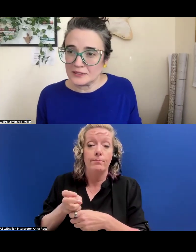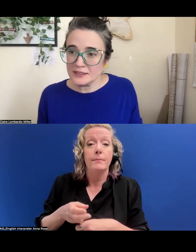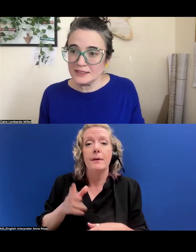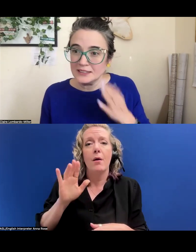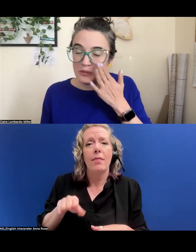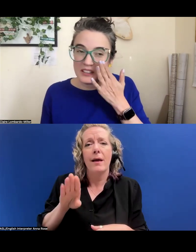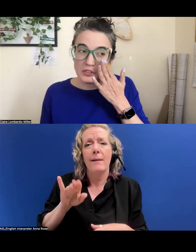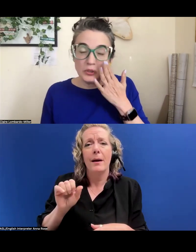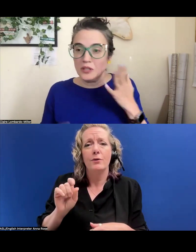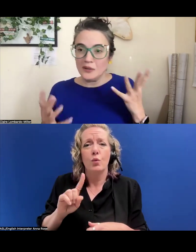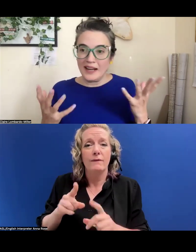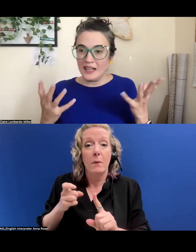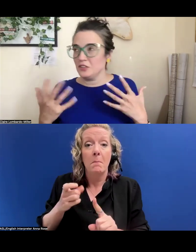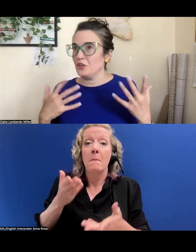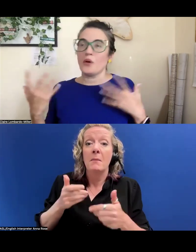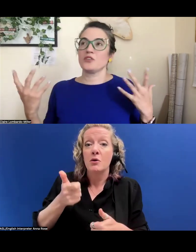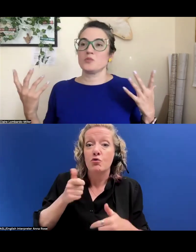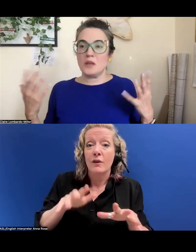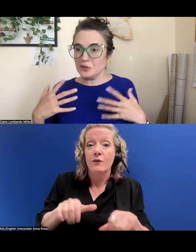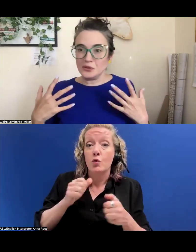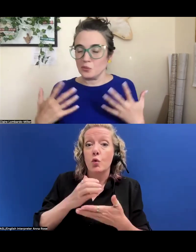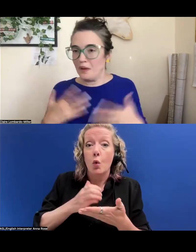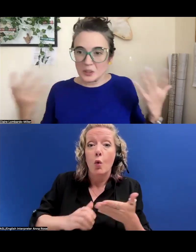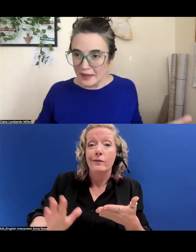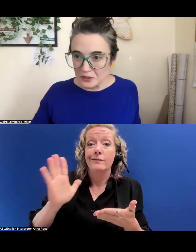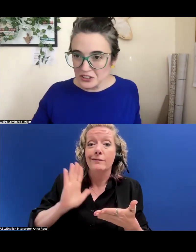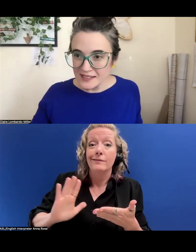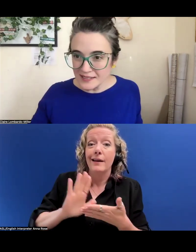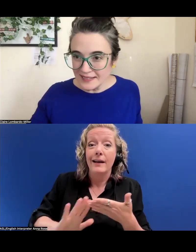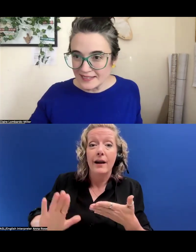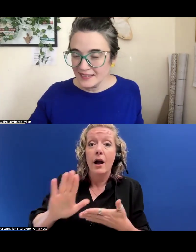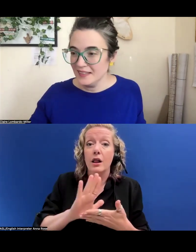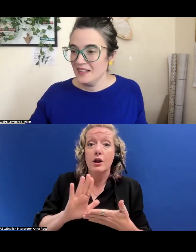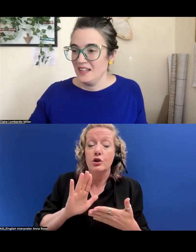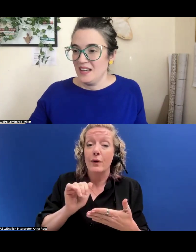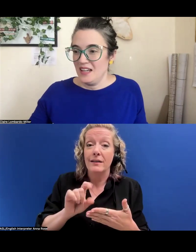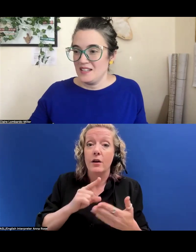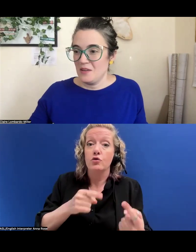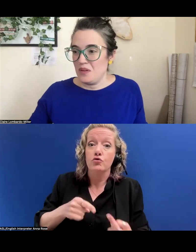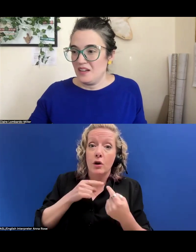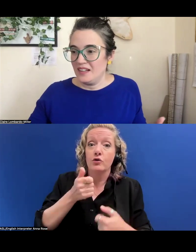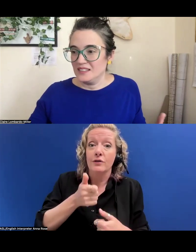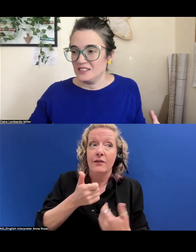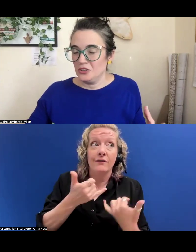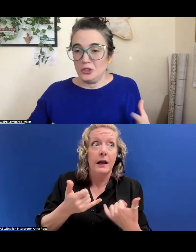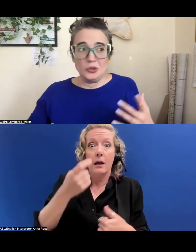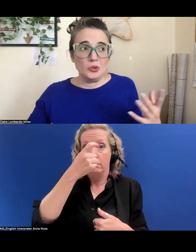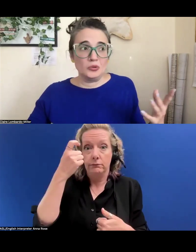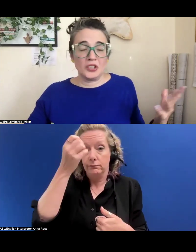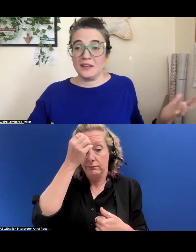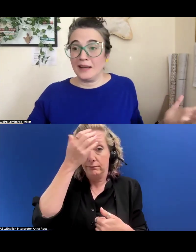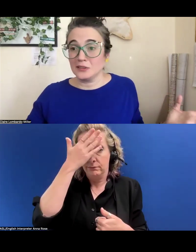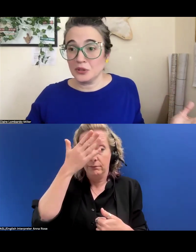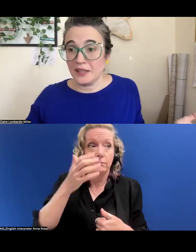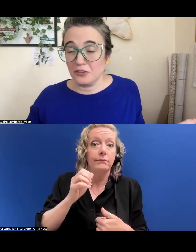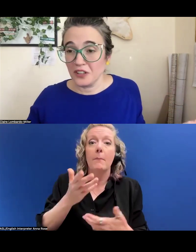you? Because you don't have, you're not one of those people who picks up languages easily? Is it because you took